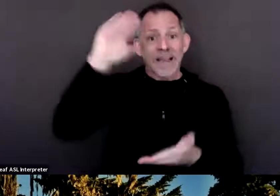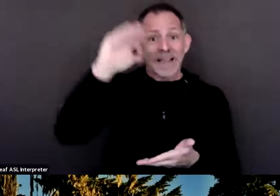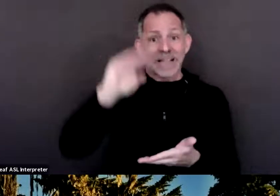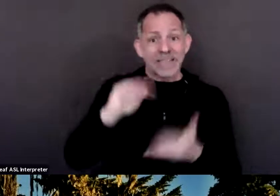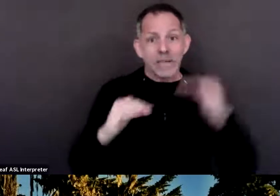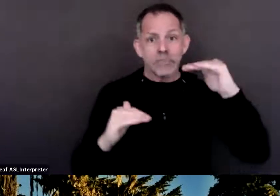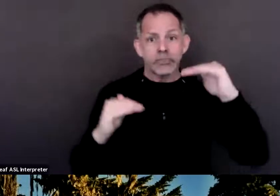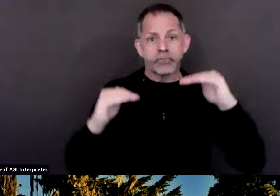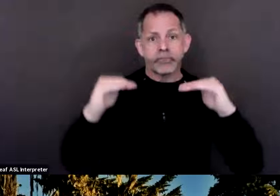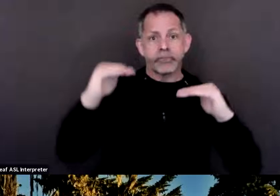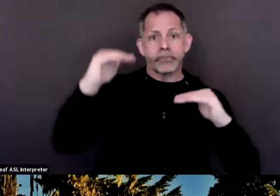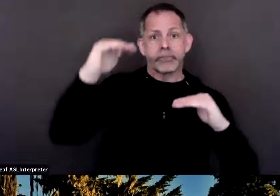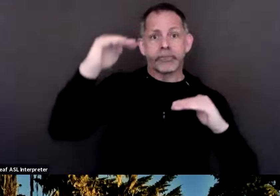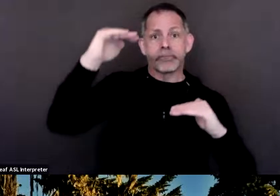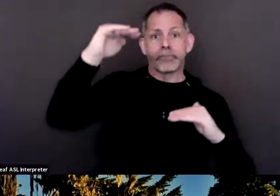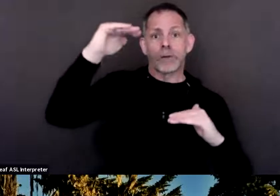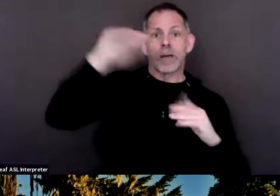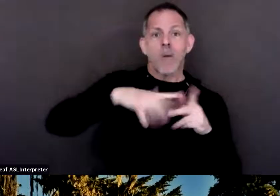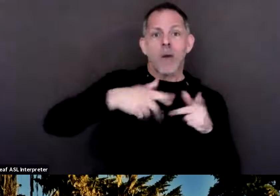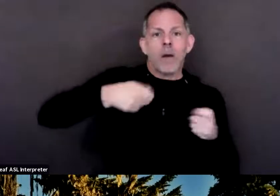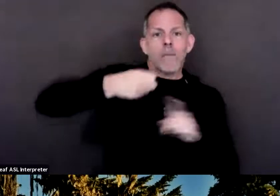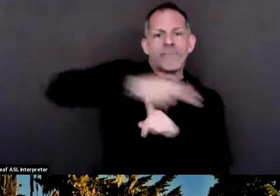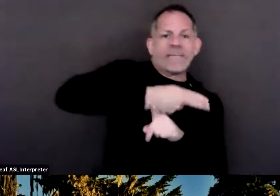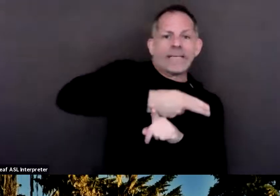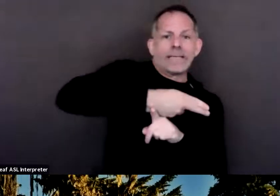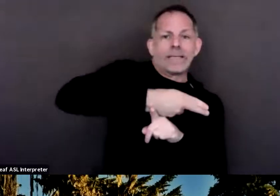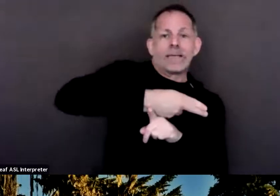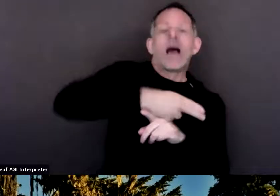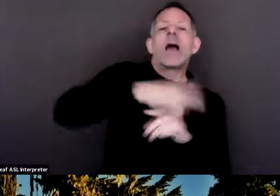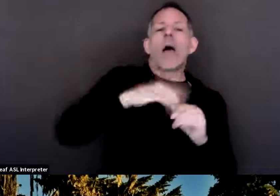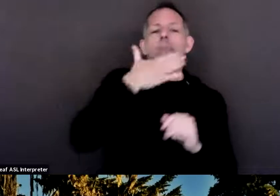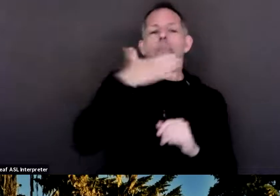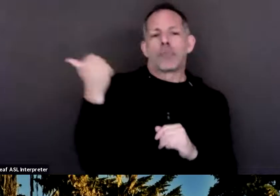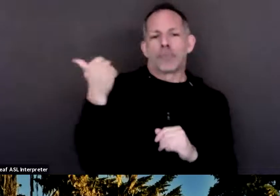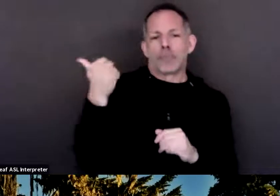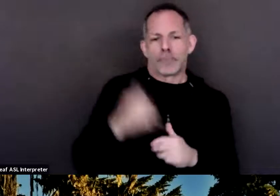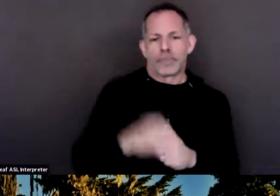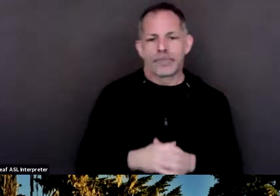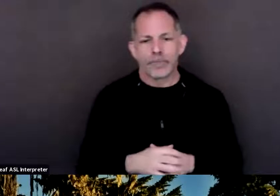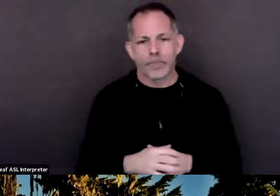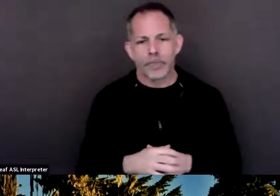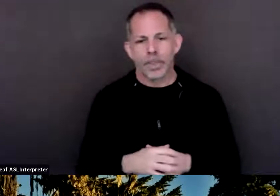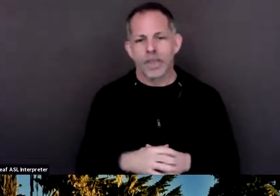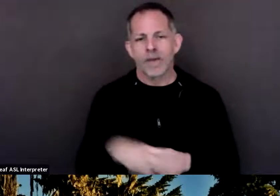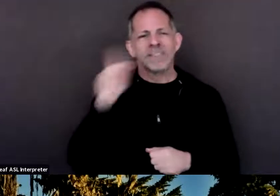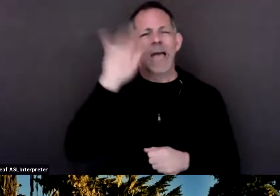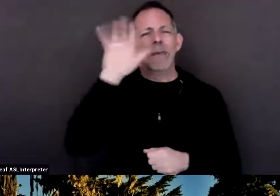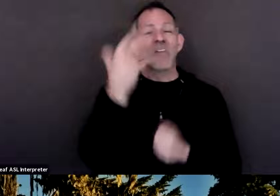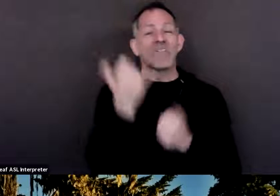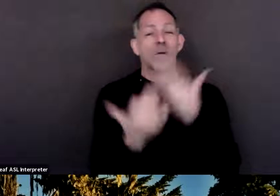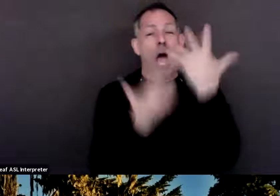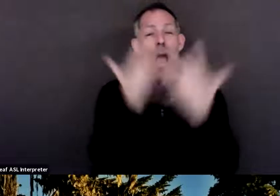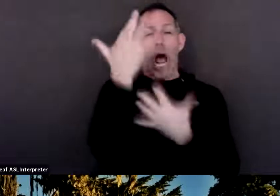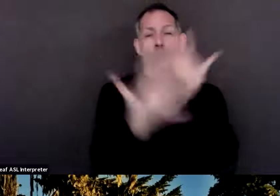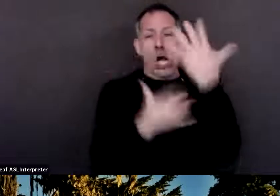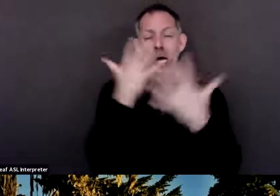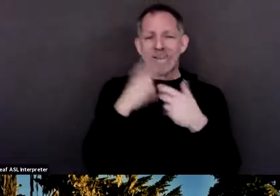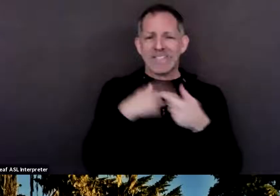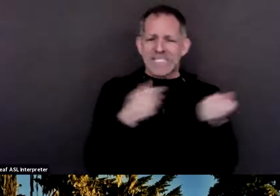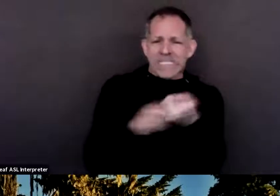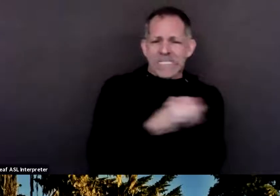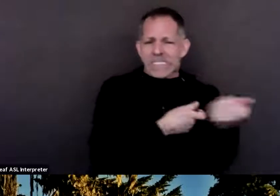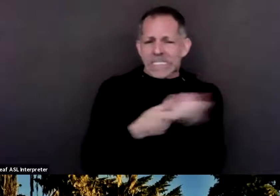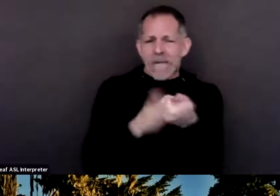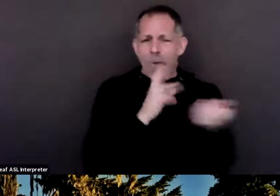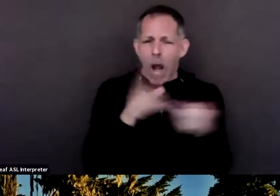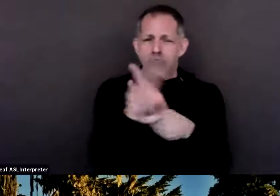anyway, let's see, vaccines are down a bit from a few weeks back, and now they're holding steady. Has the state